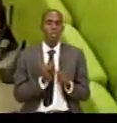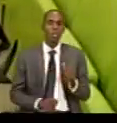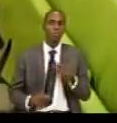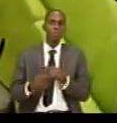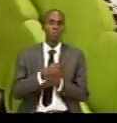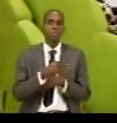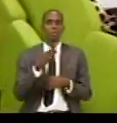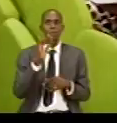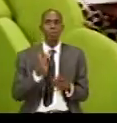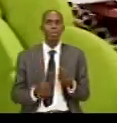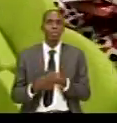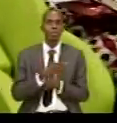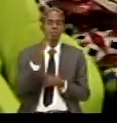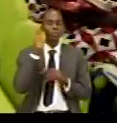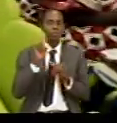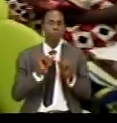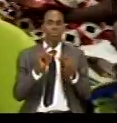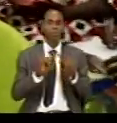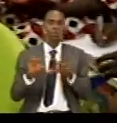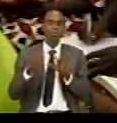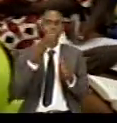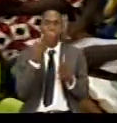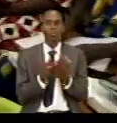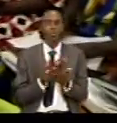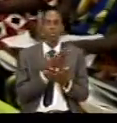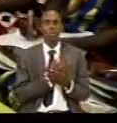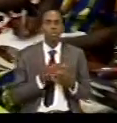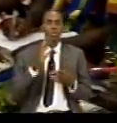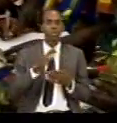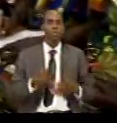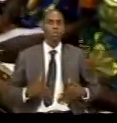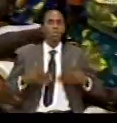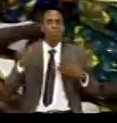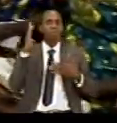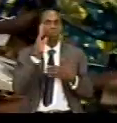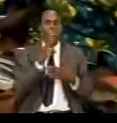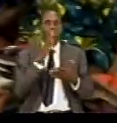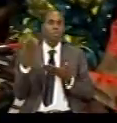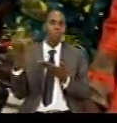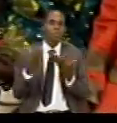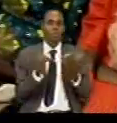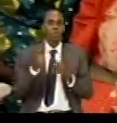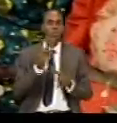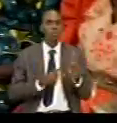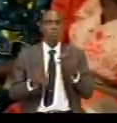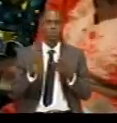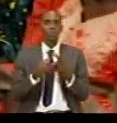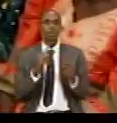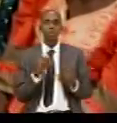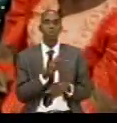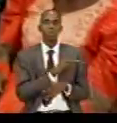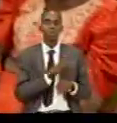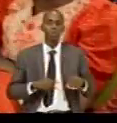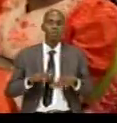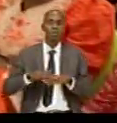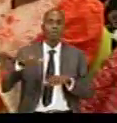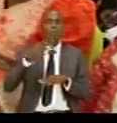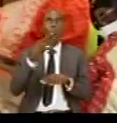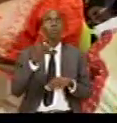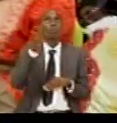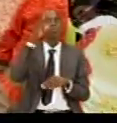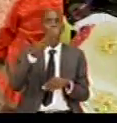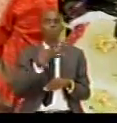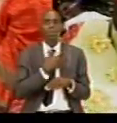you'll keep on doing good, and your life will be bringing people into the kingdom of God. And I will see you